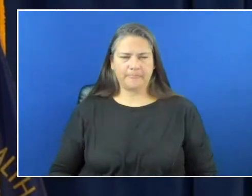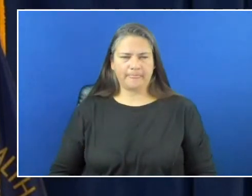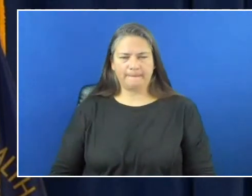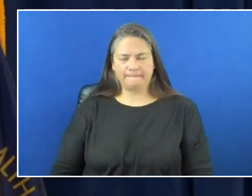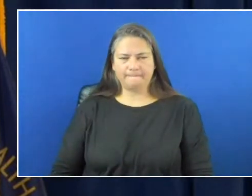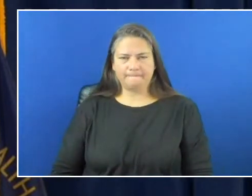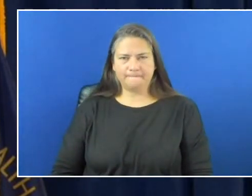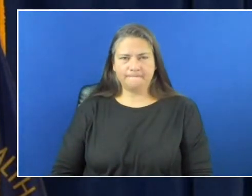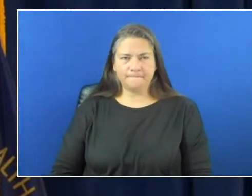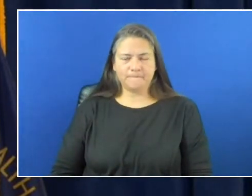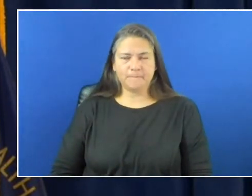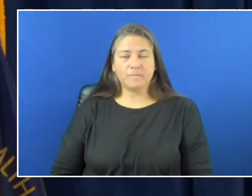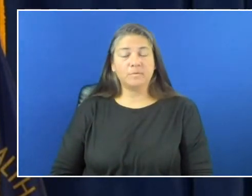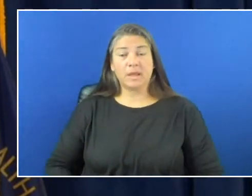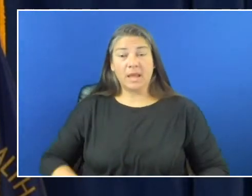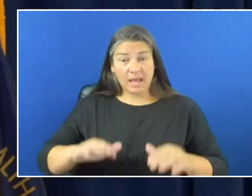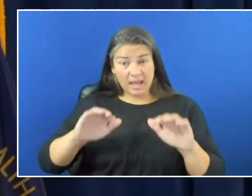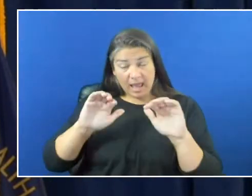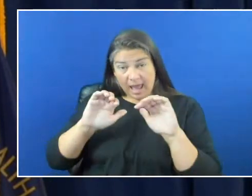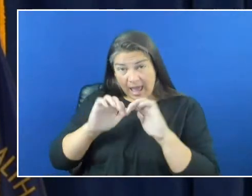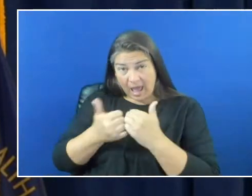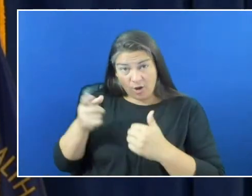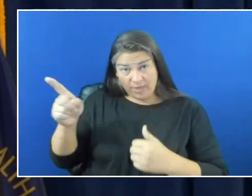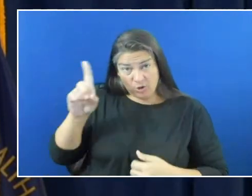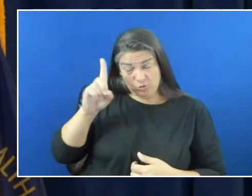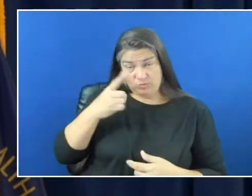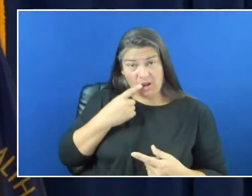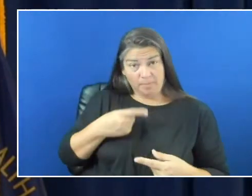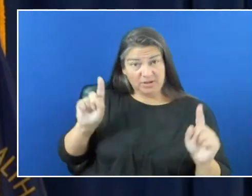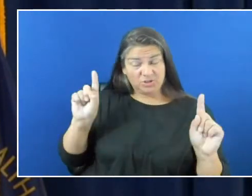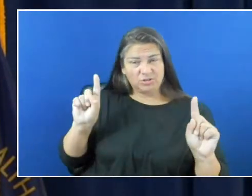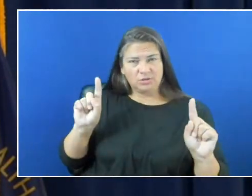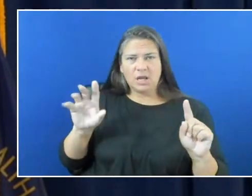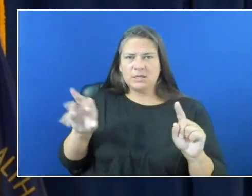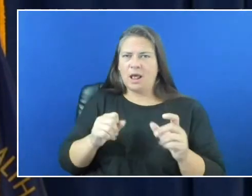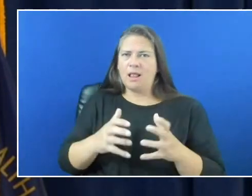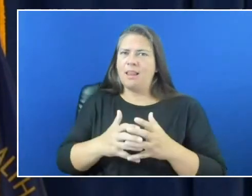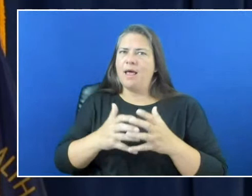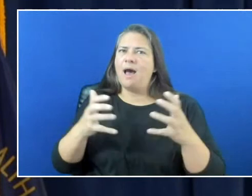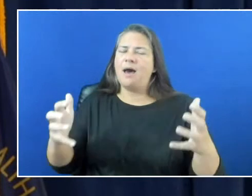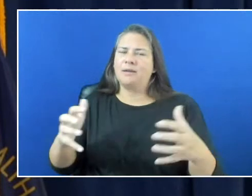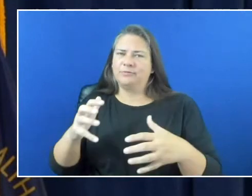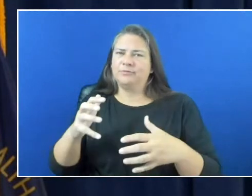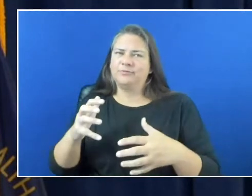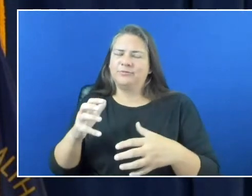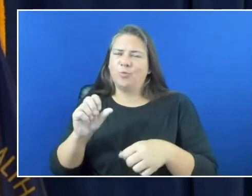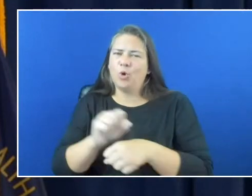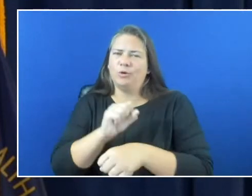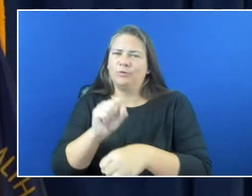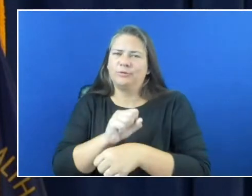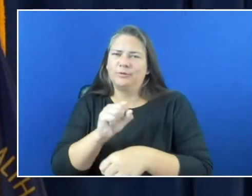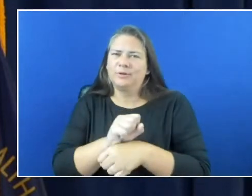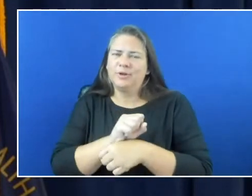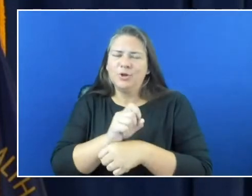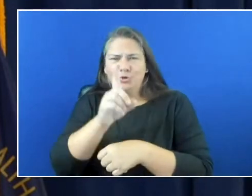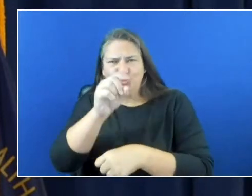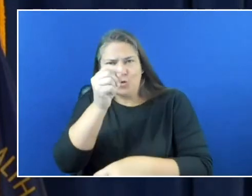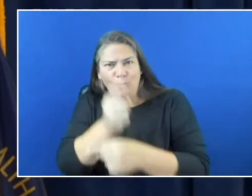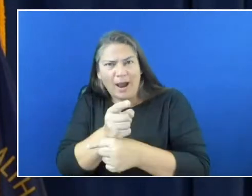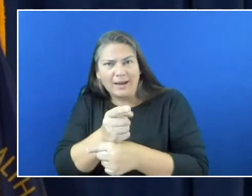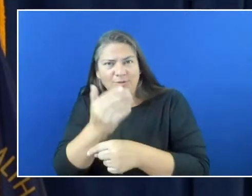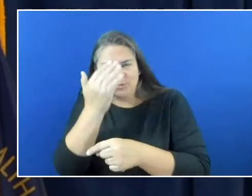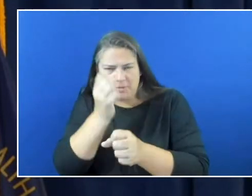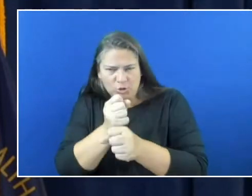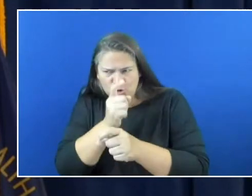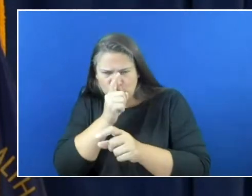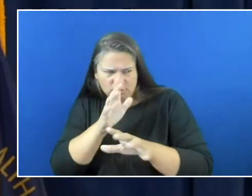way that this is done takes a lot of effort, doing it right, doing it victim-centered. So you have the cases that were worked, but then you've